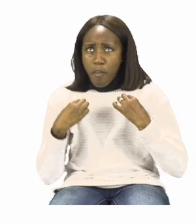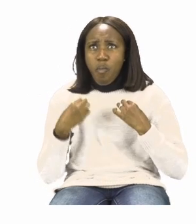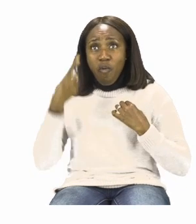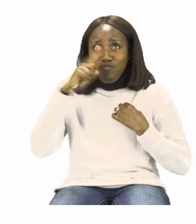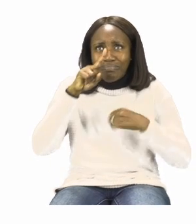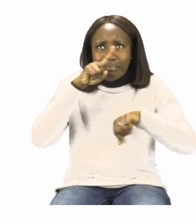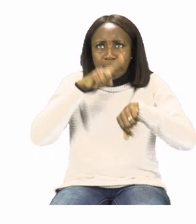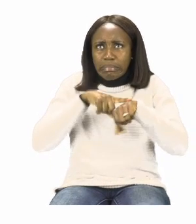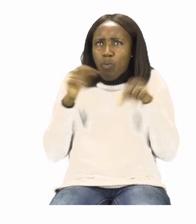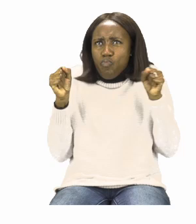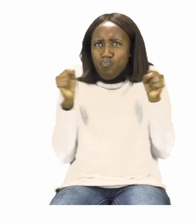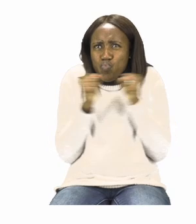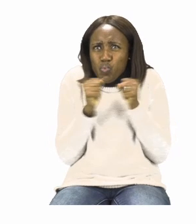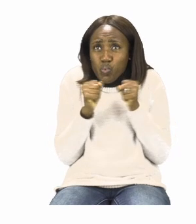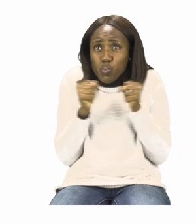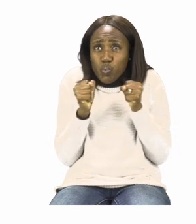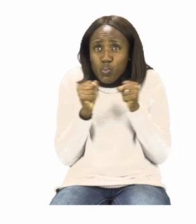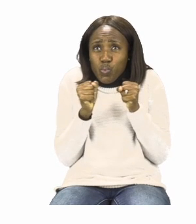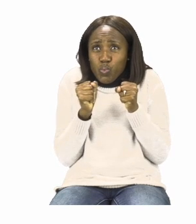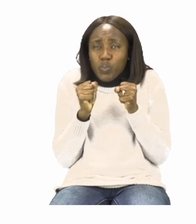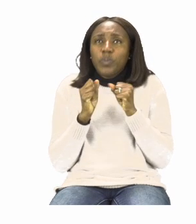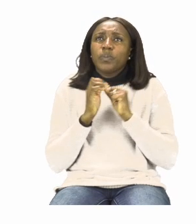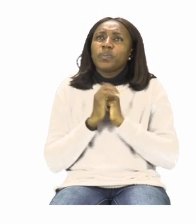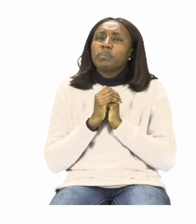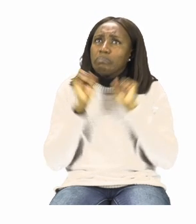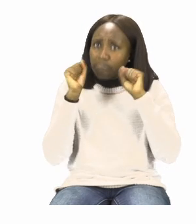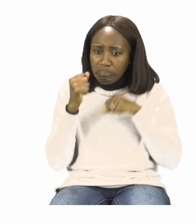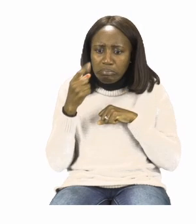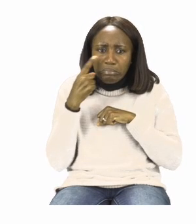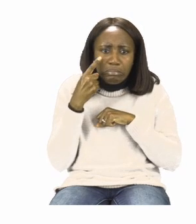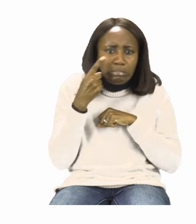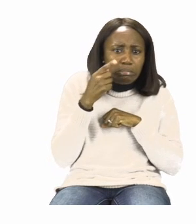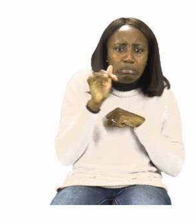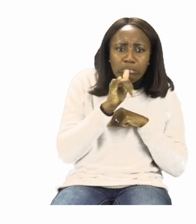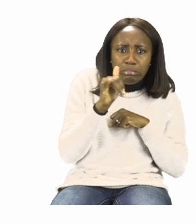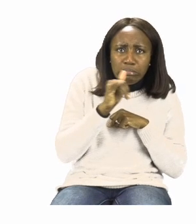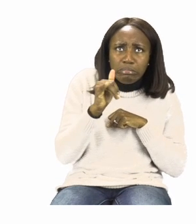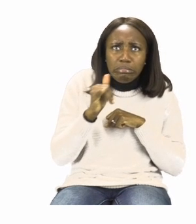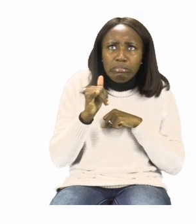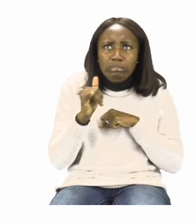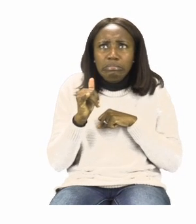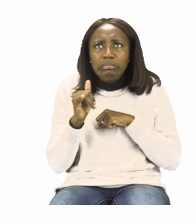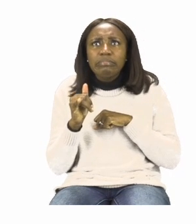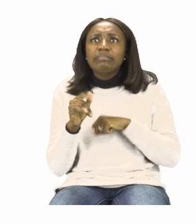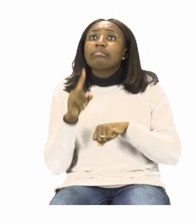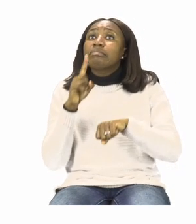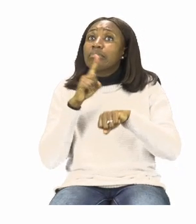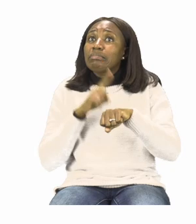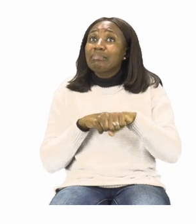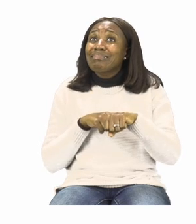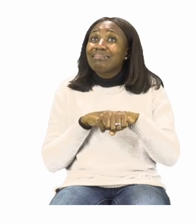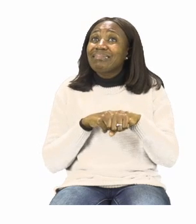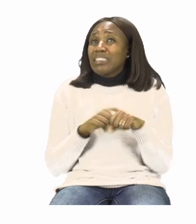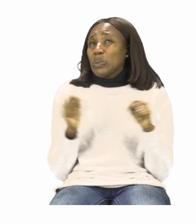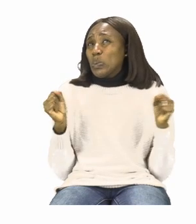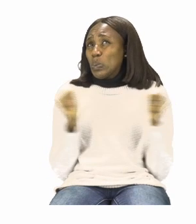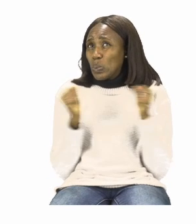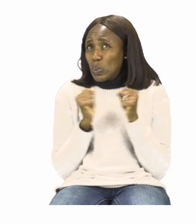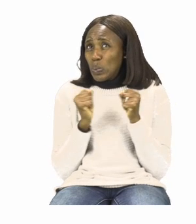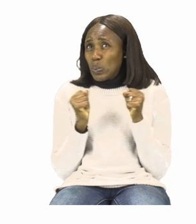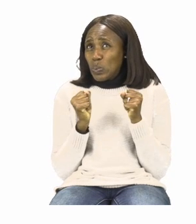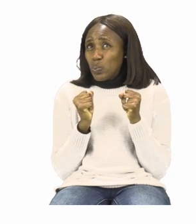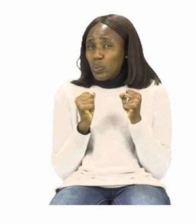cold weather. Now, what clothes do you have to wear when we